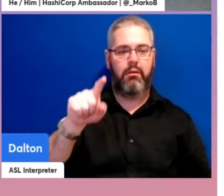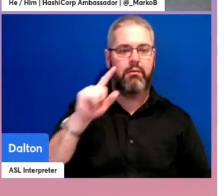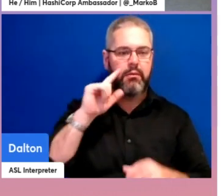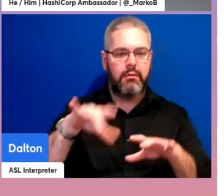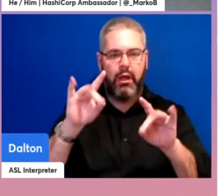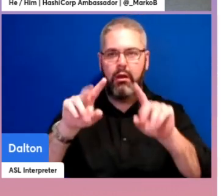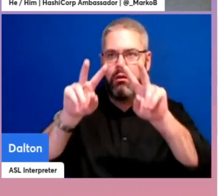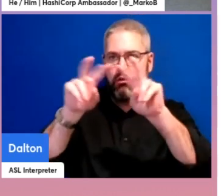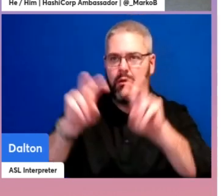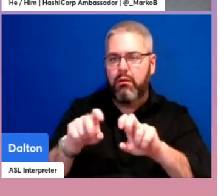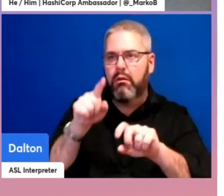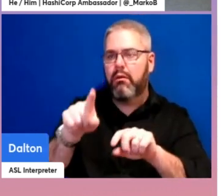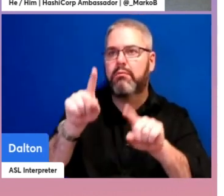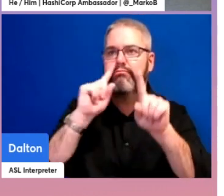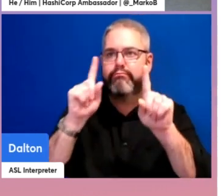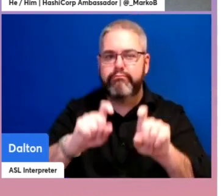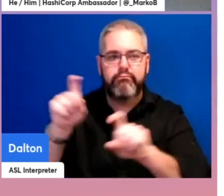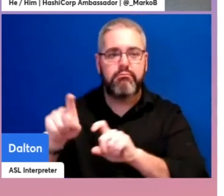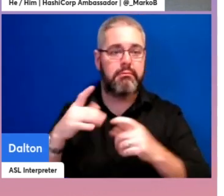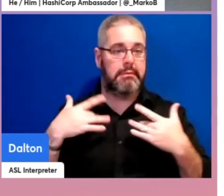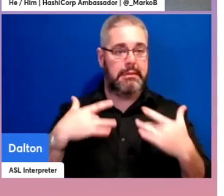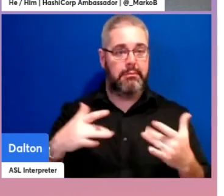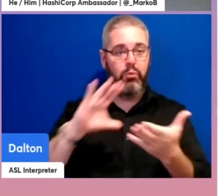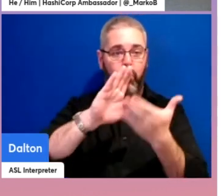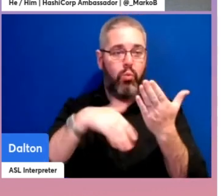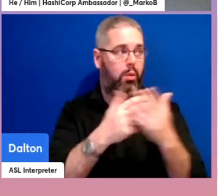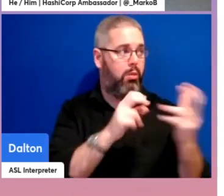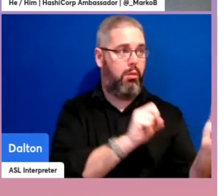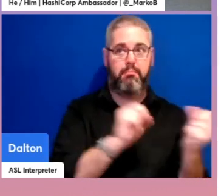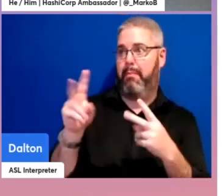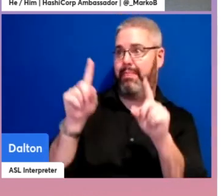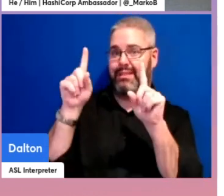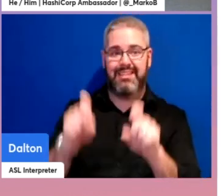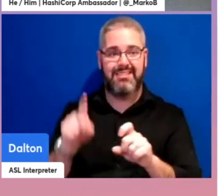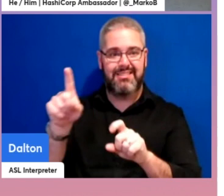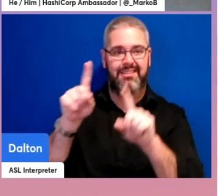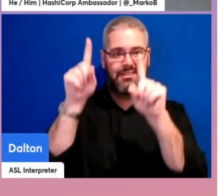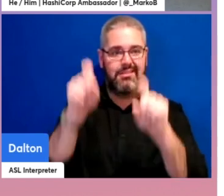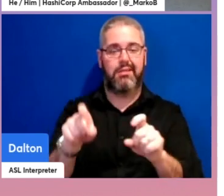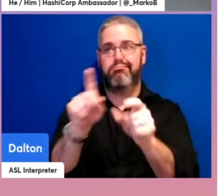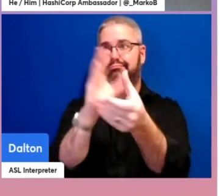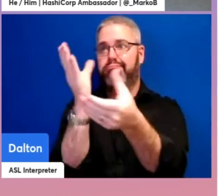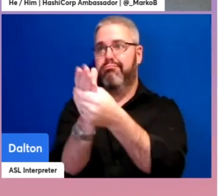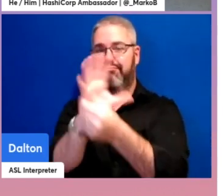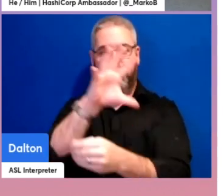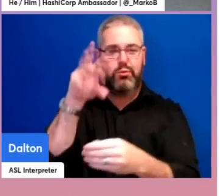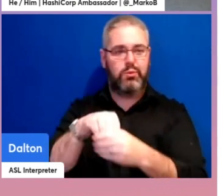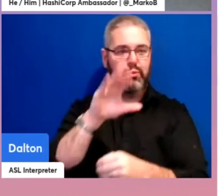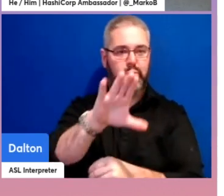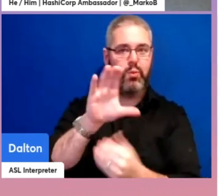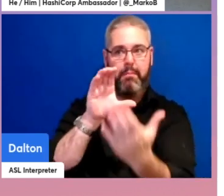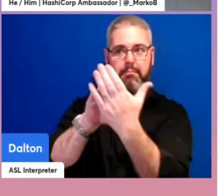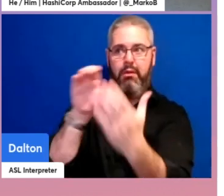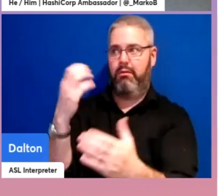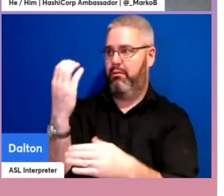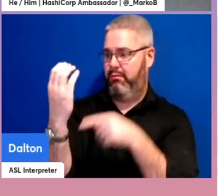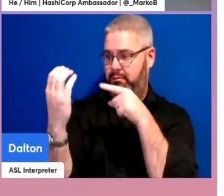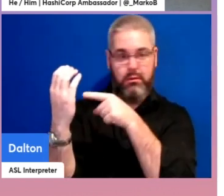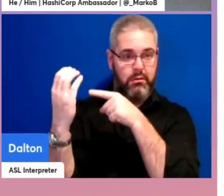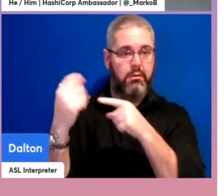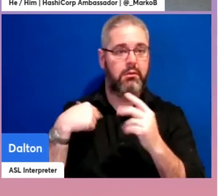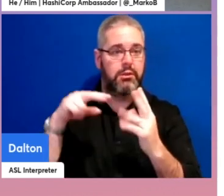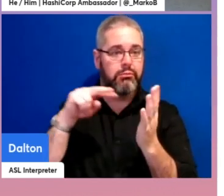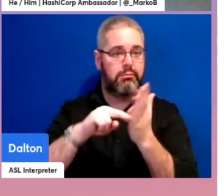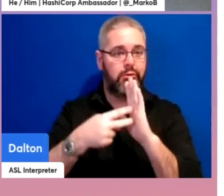Usually you can put all of those tests in the tests subfolder within your module. So either you have it in